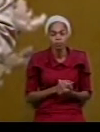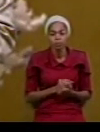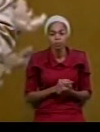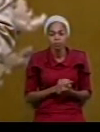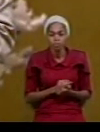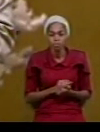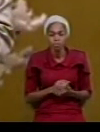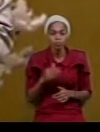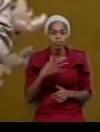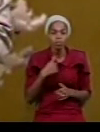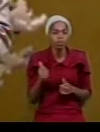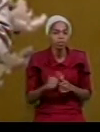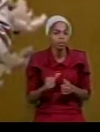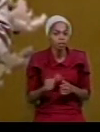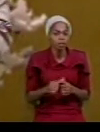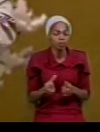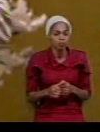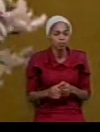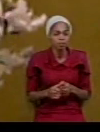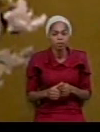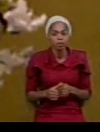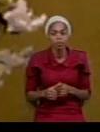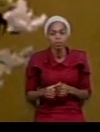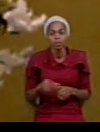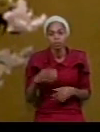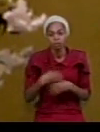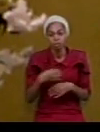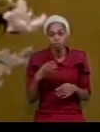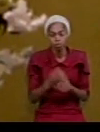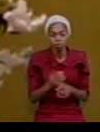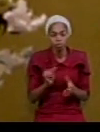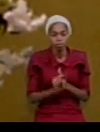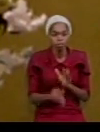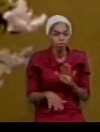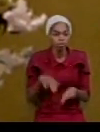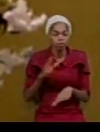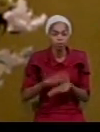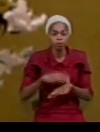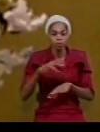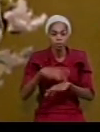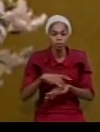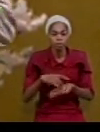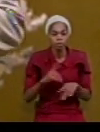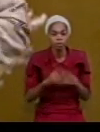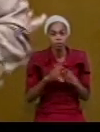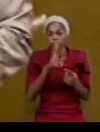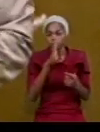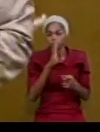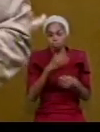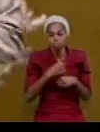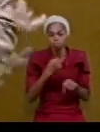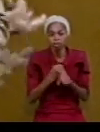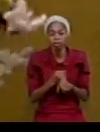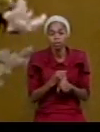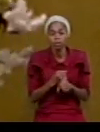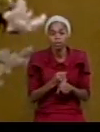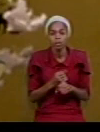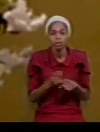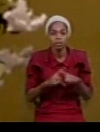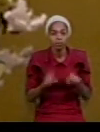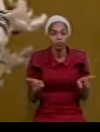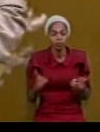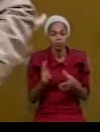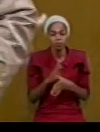waters, and every creature that creepeth upon the earth, to make a difference between the unclean and the